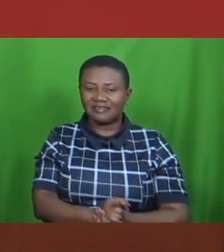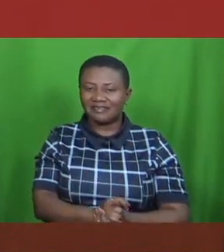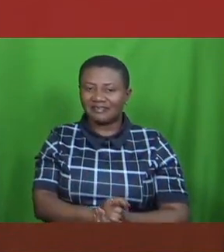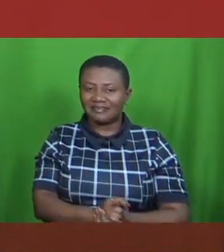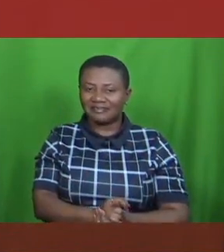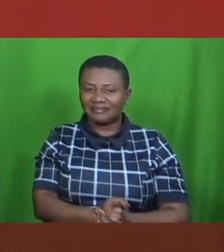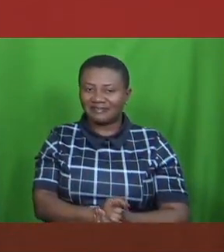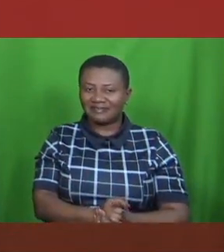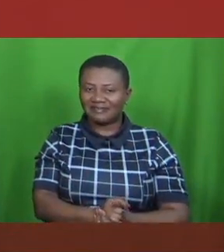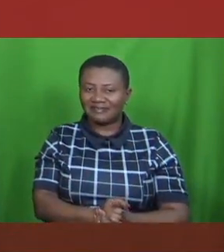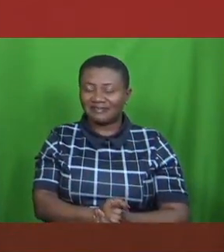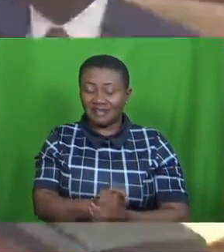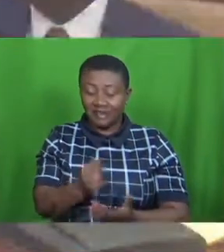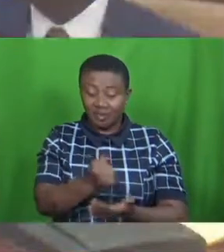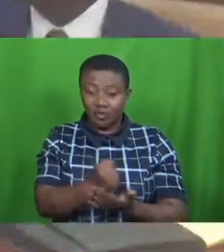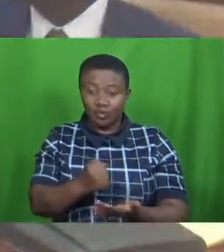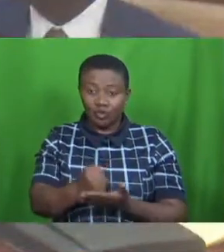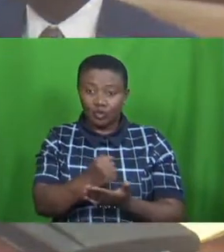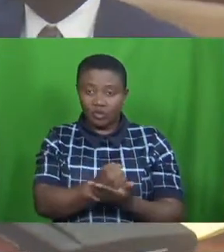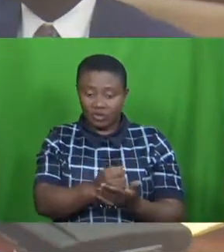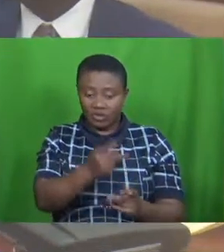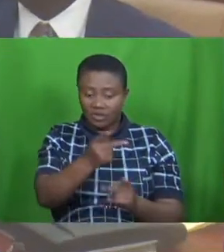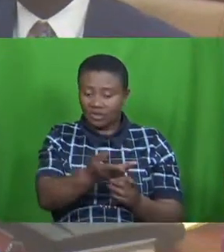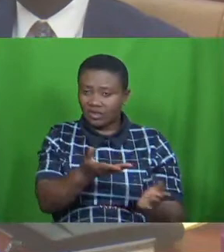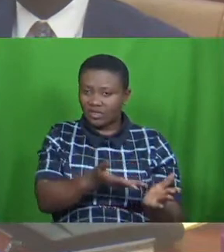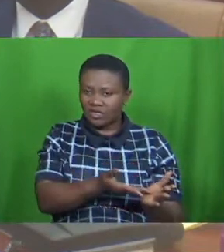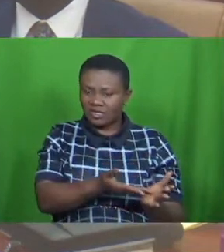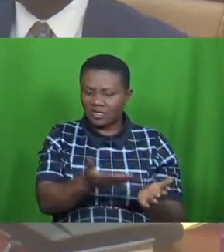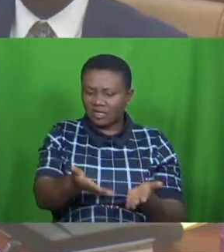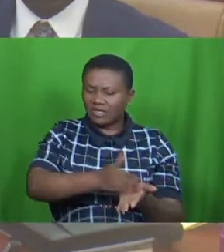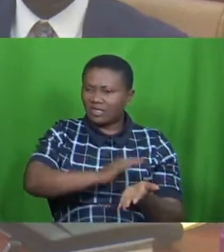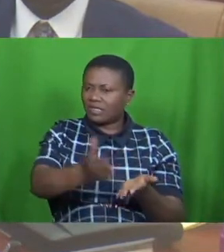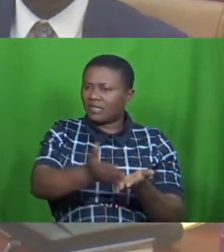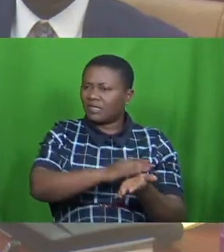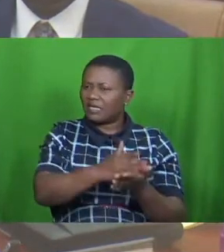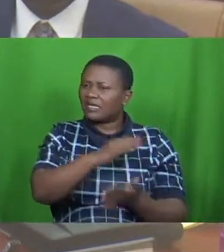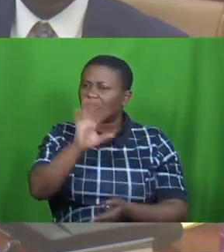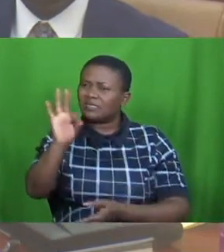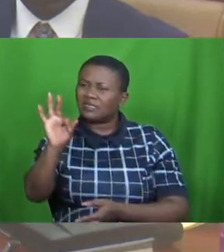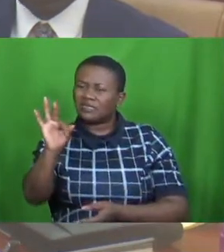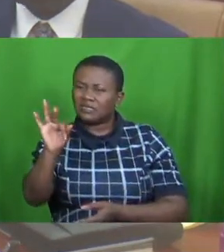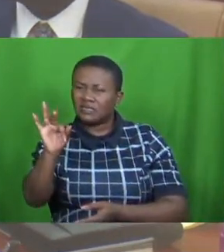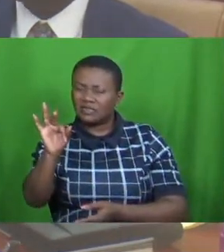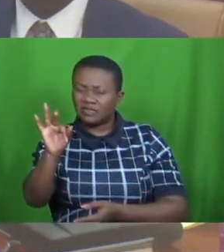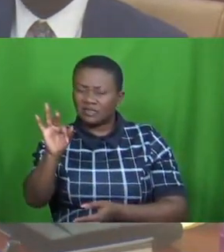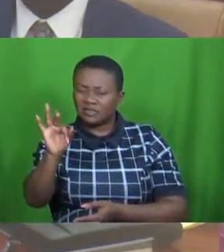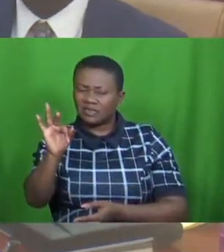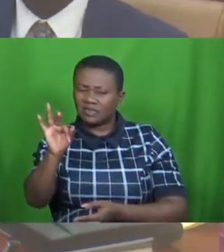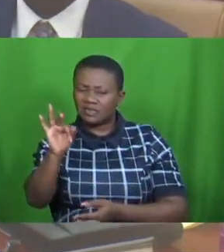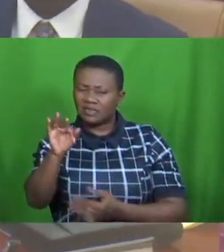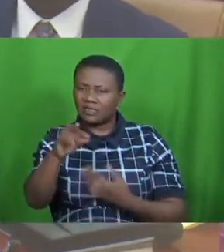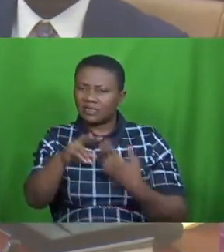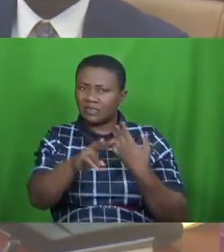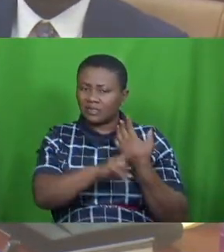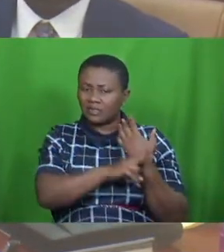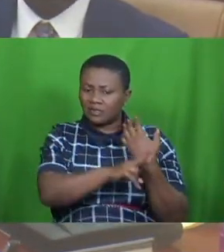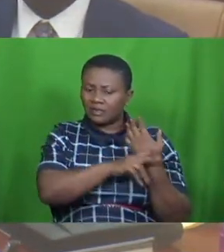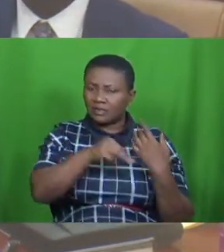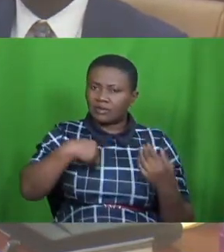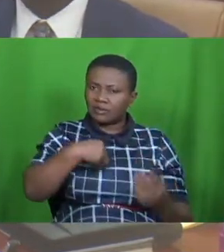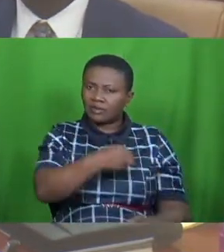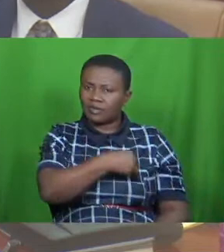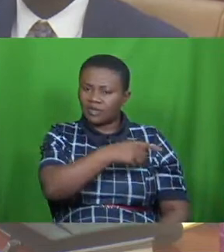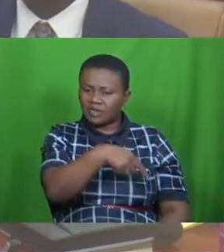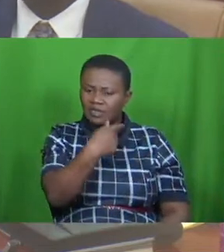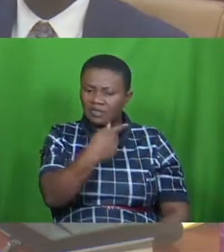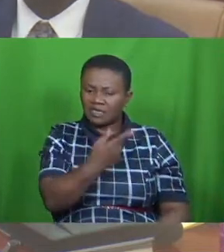the document before us is 19 pages. The ranking member indicates that he's ready to speak to the matter